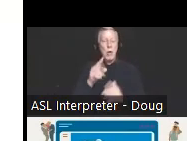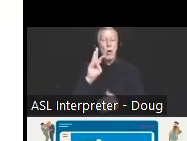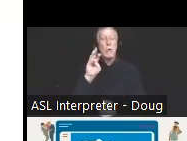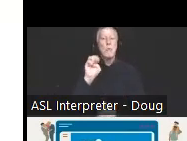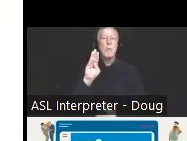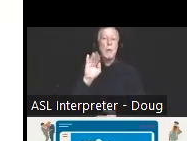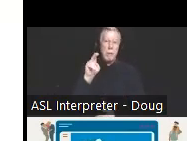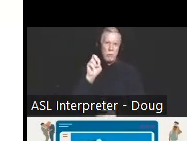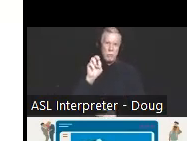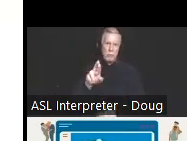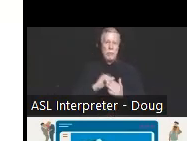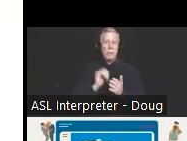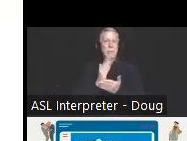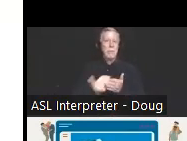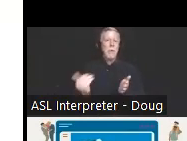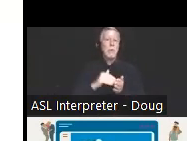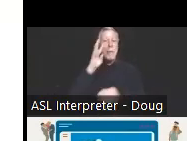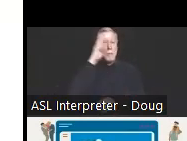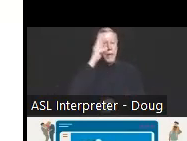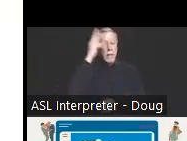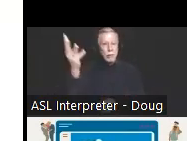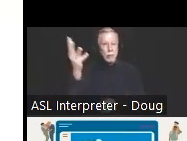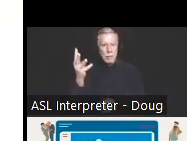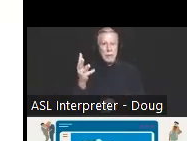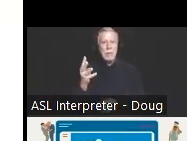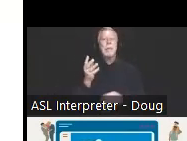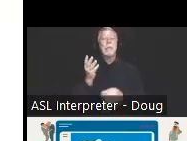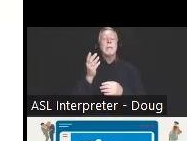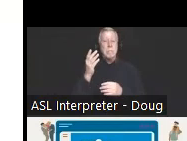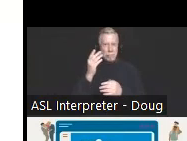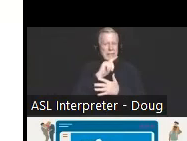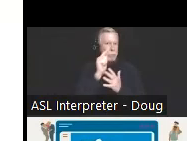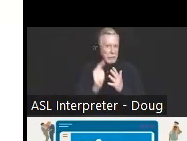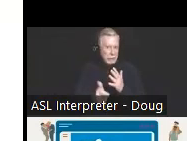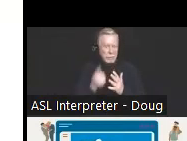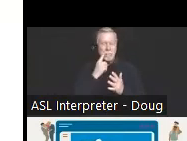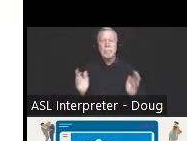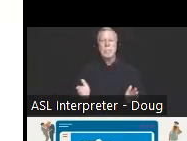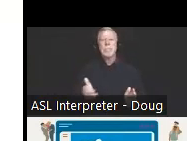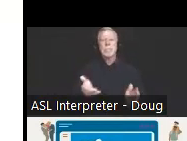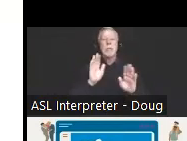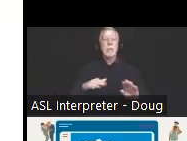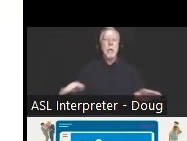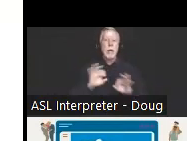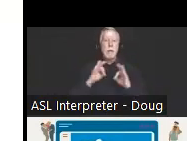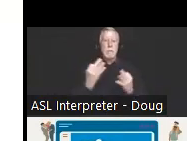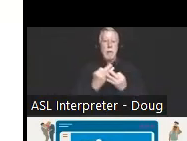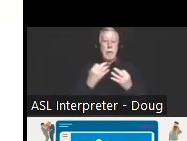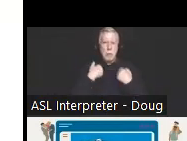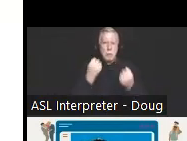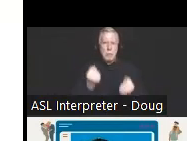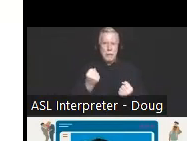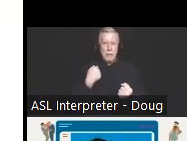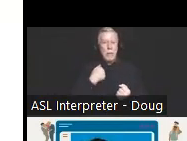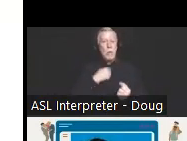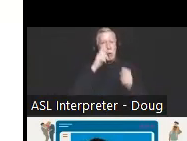the Reimagining Prevention webinar series, moving upstream to support and promote child and family well-being. And today we are